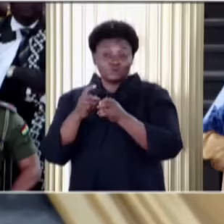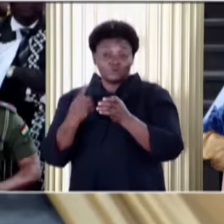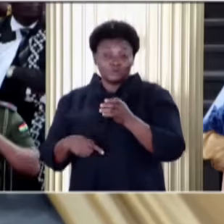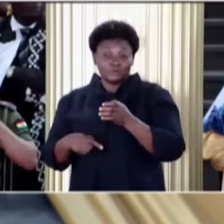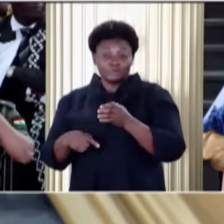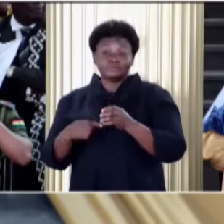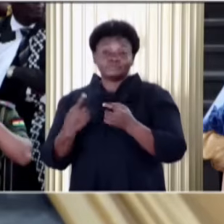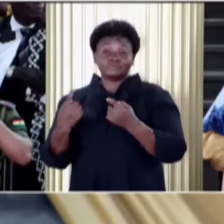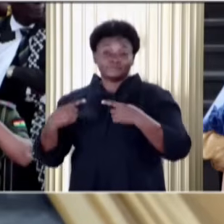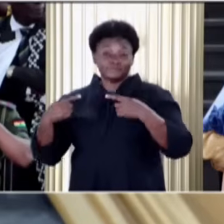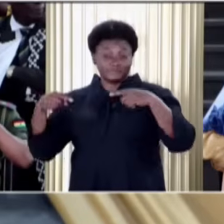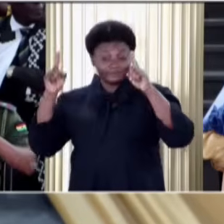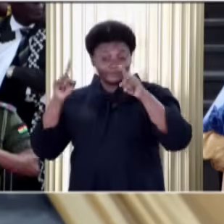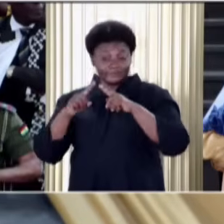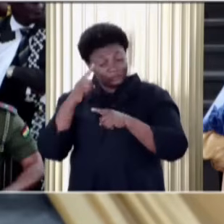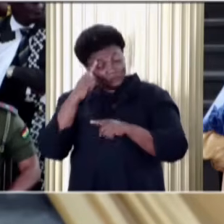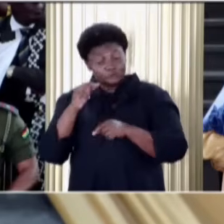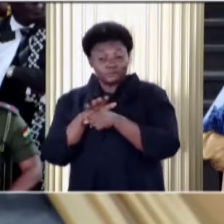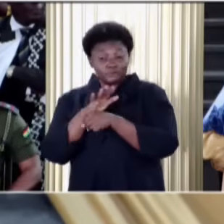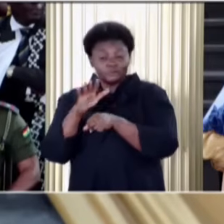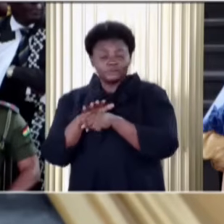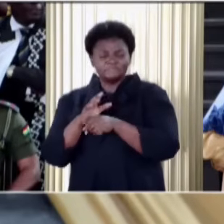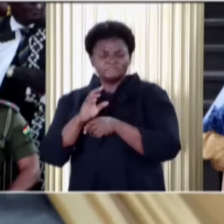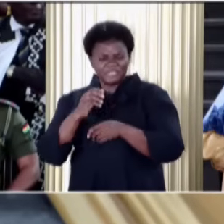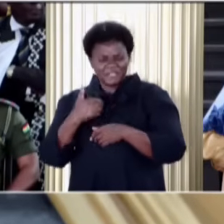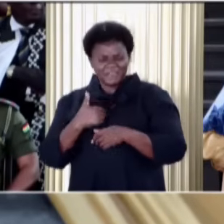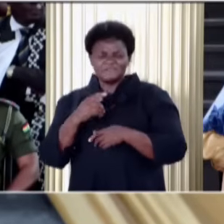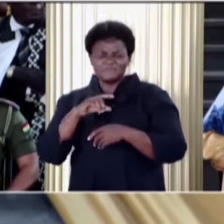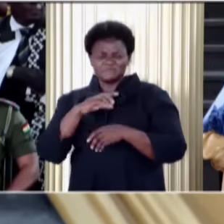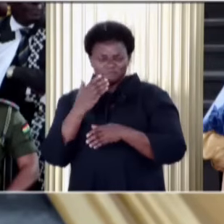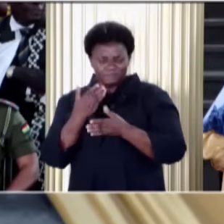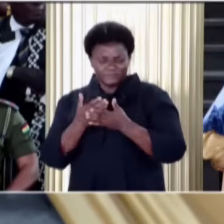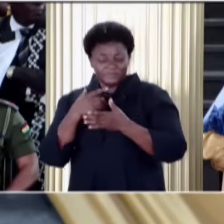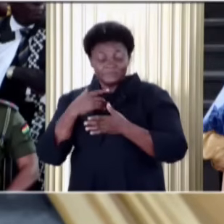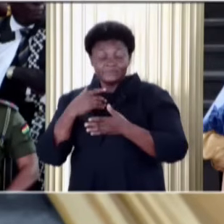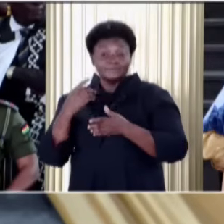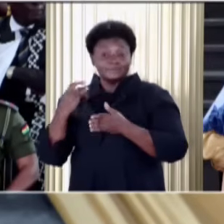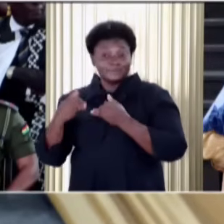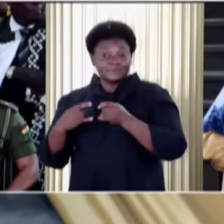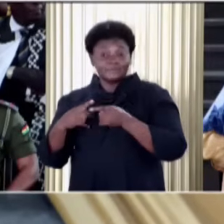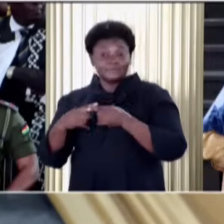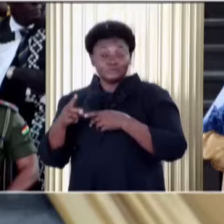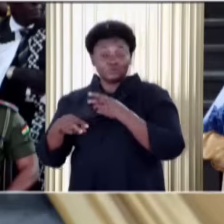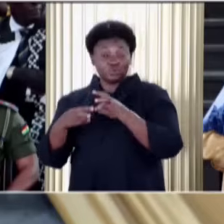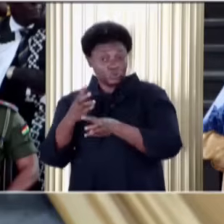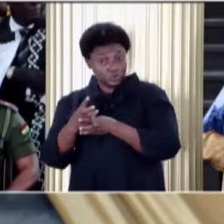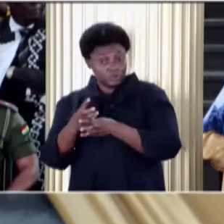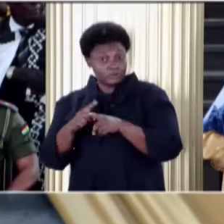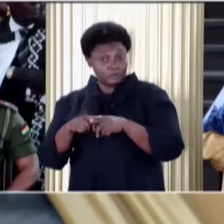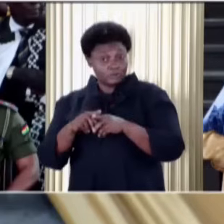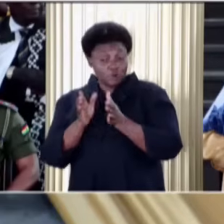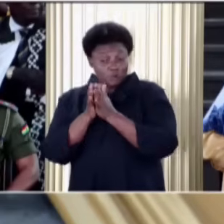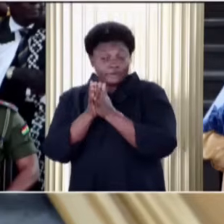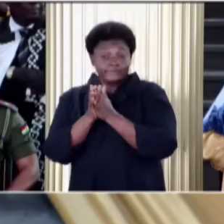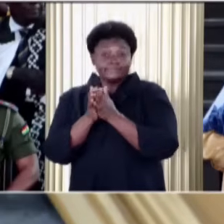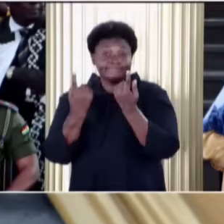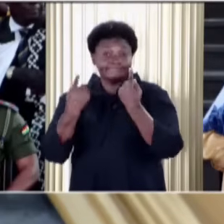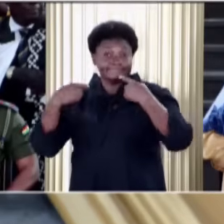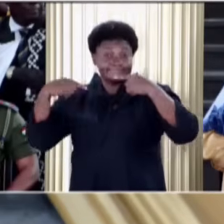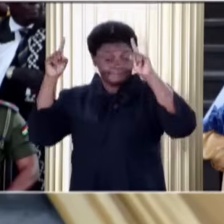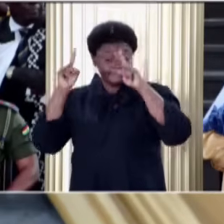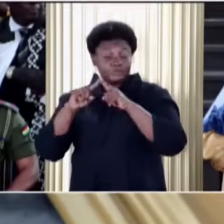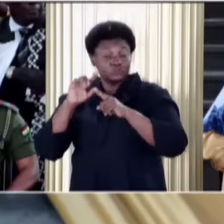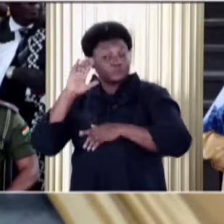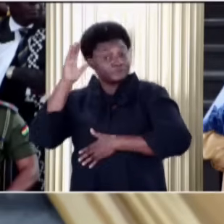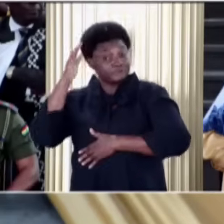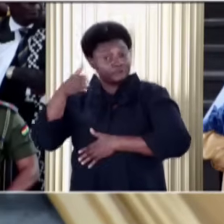success, fulfillment, and a meaningful, lasting impact on the world. I wish you success in your future